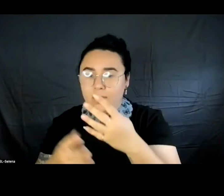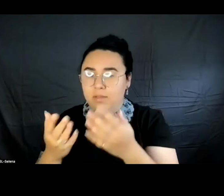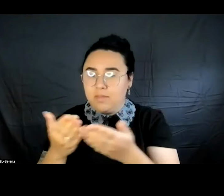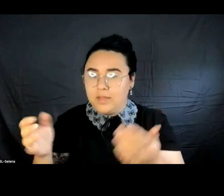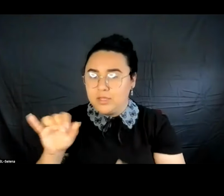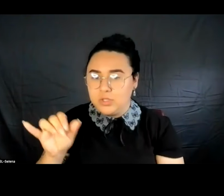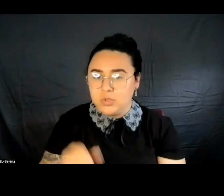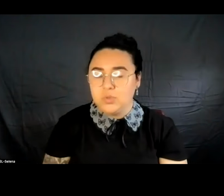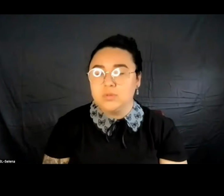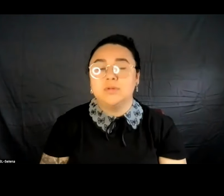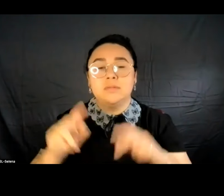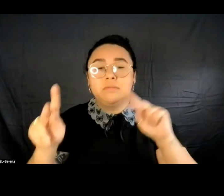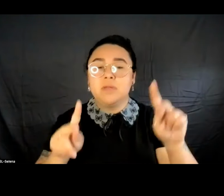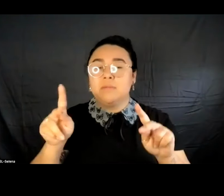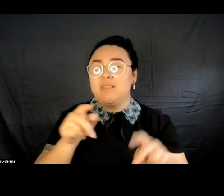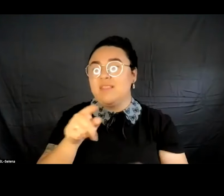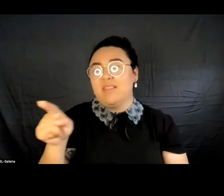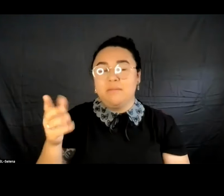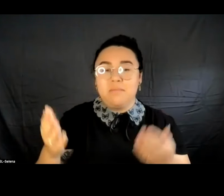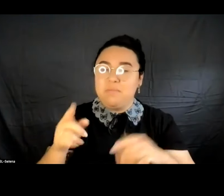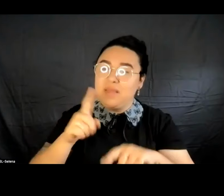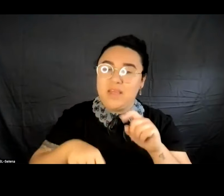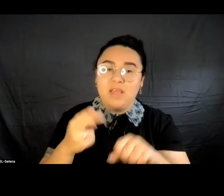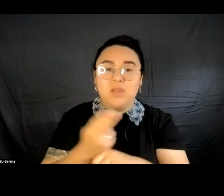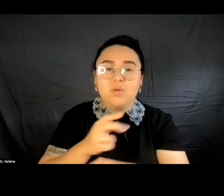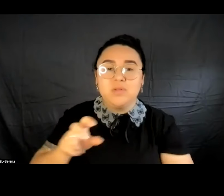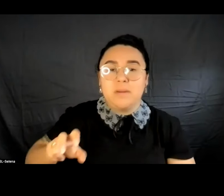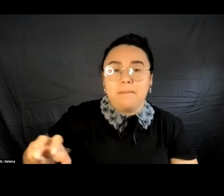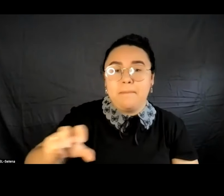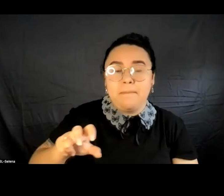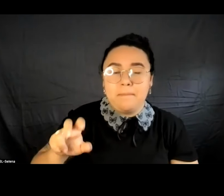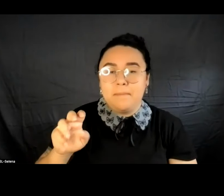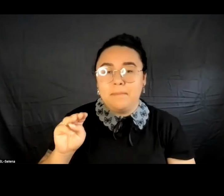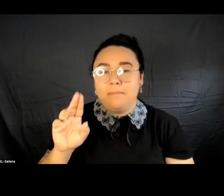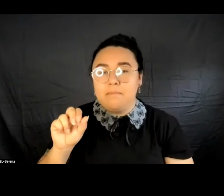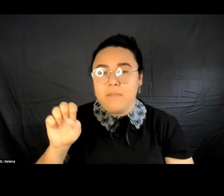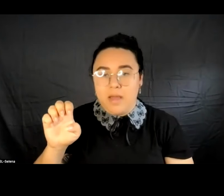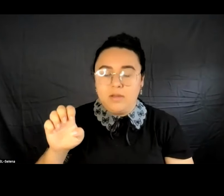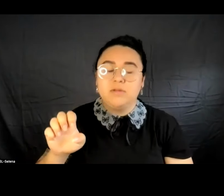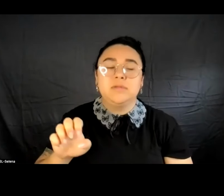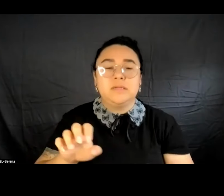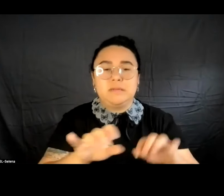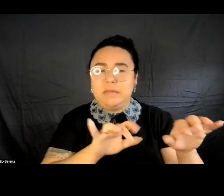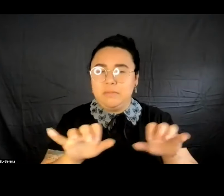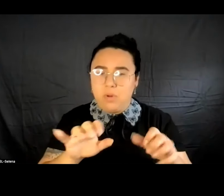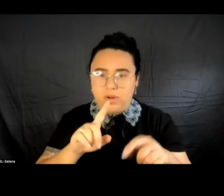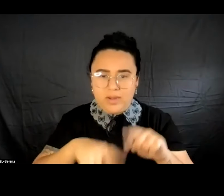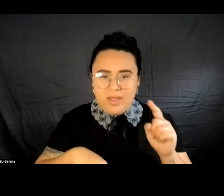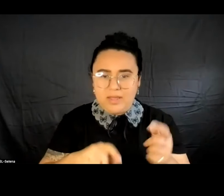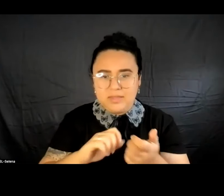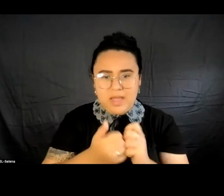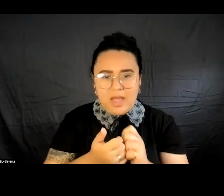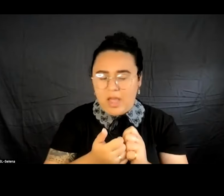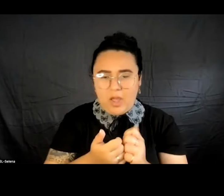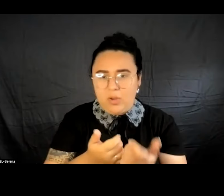folks that, perhaps they can't, use a mouse or they can't use a keyboard. So how do you account for dictation? How do you account for all